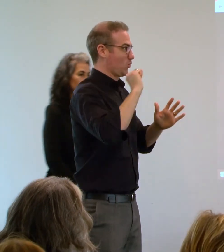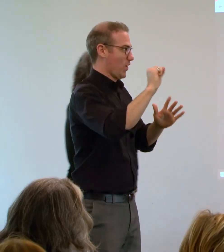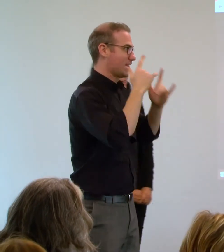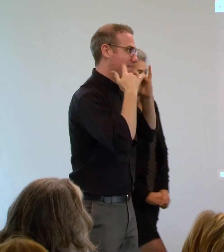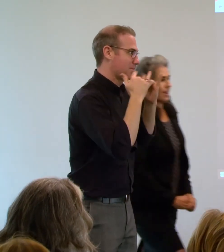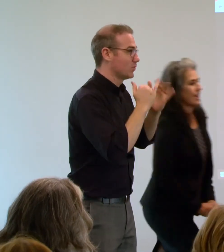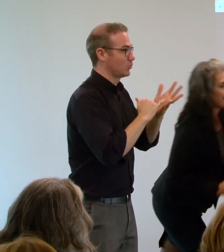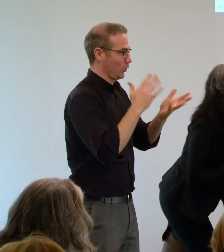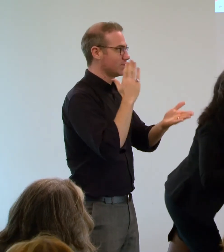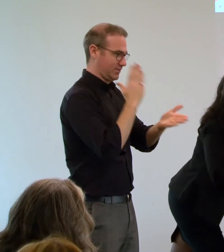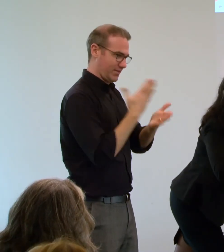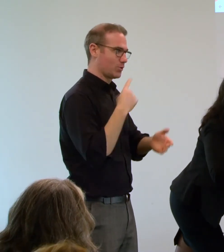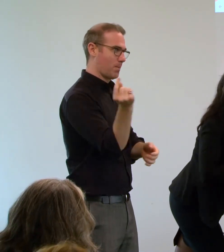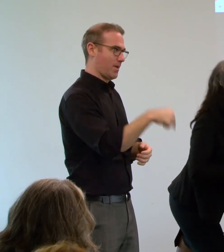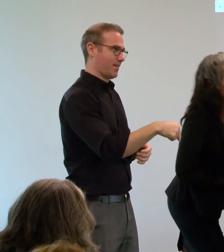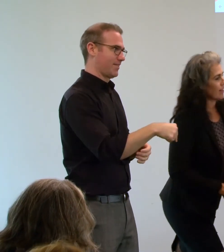come back.